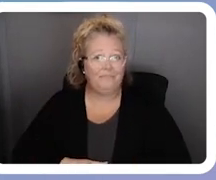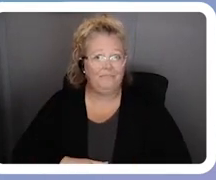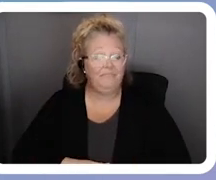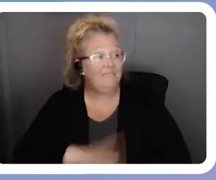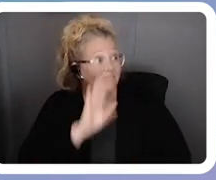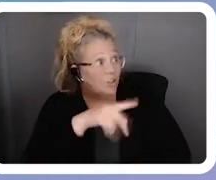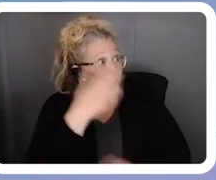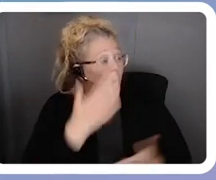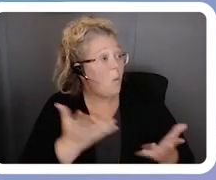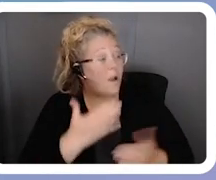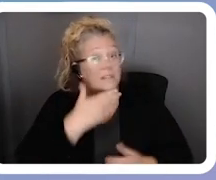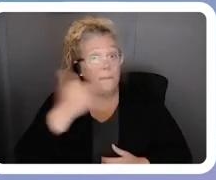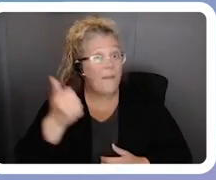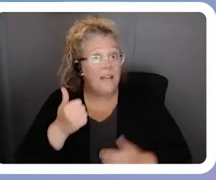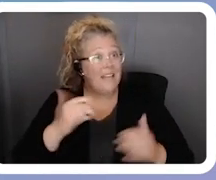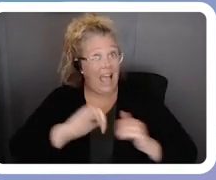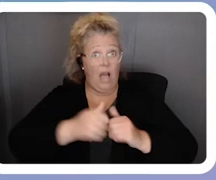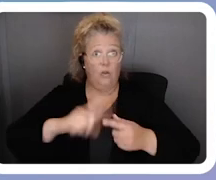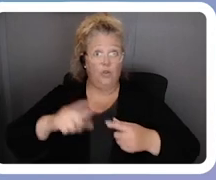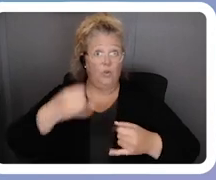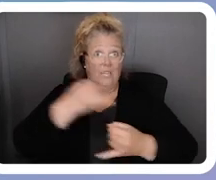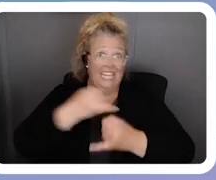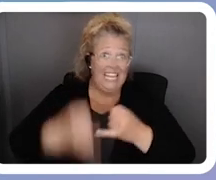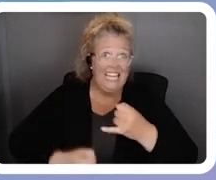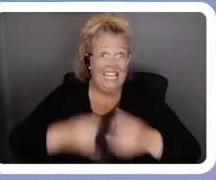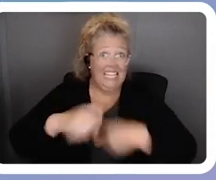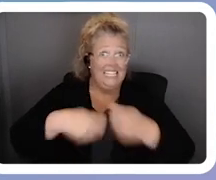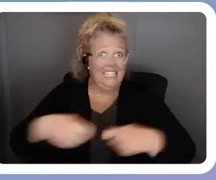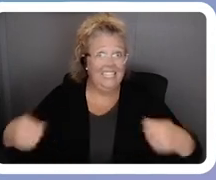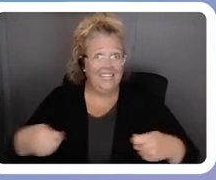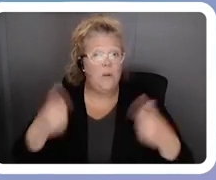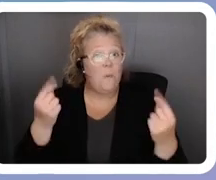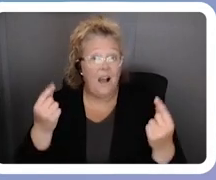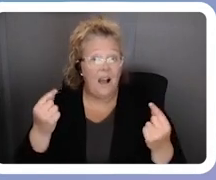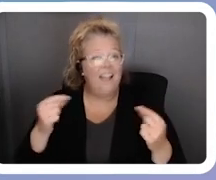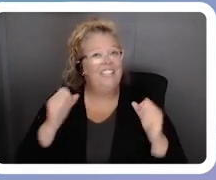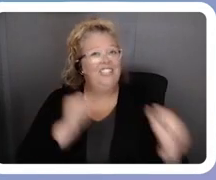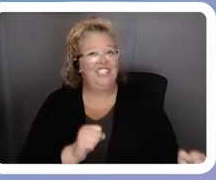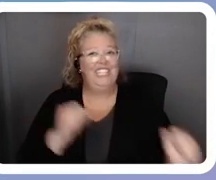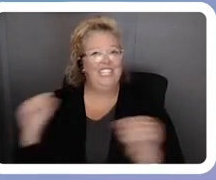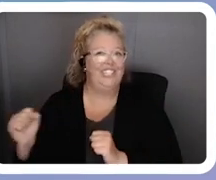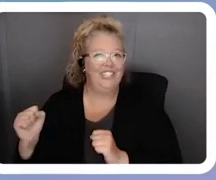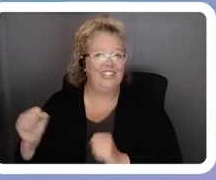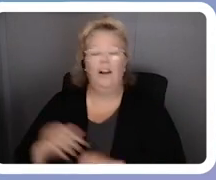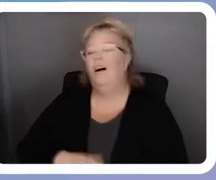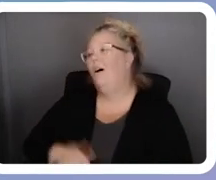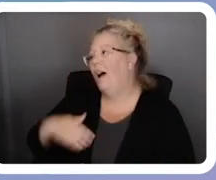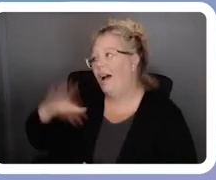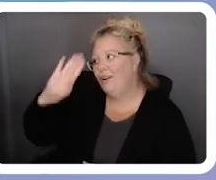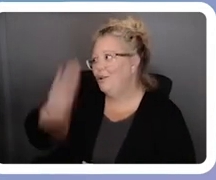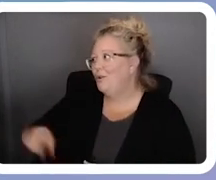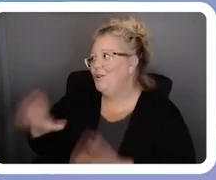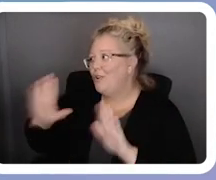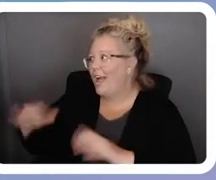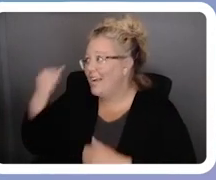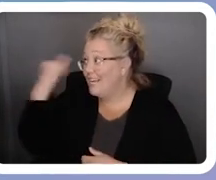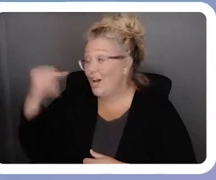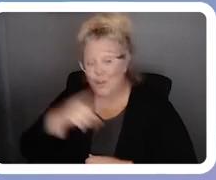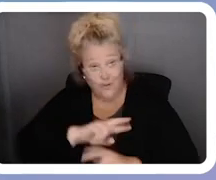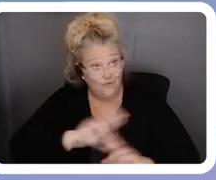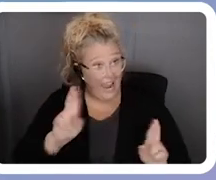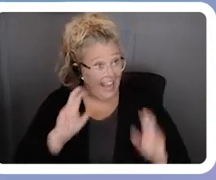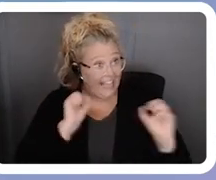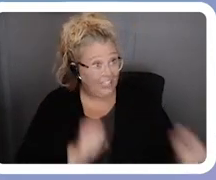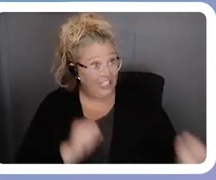would be the best way to end this wonderful conference this year? What is it? Our Best Buddies cheer. Oh, I knew you have that